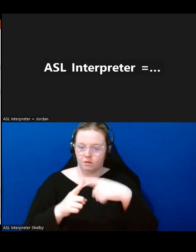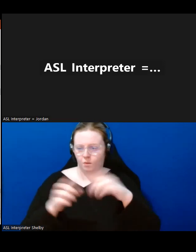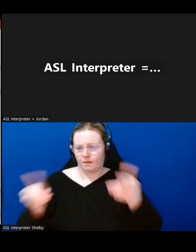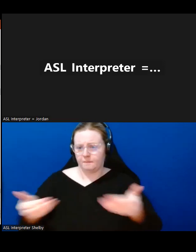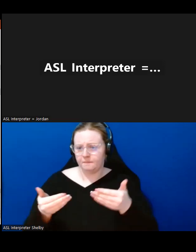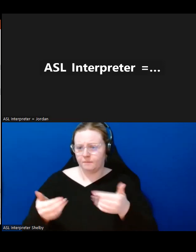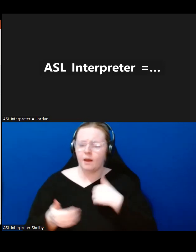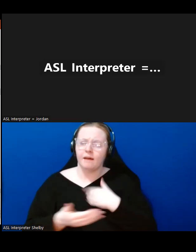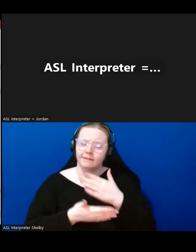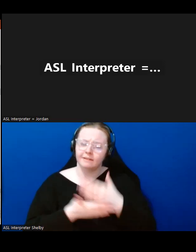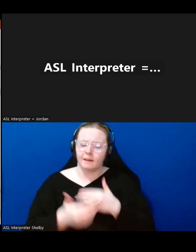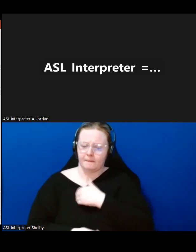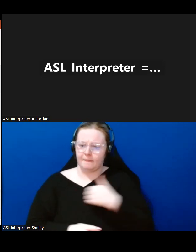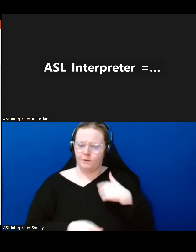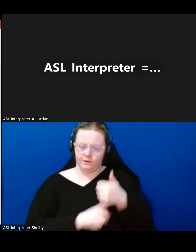members